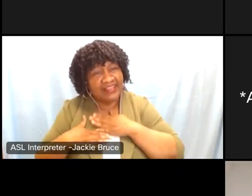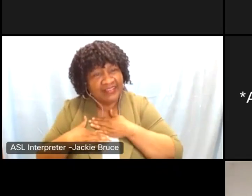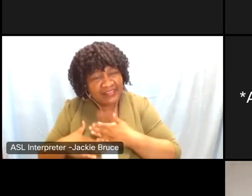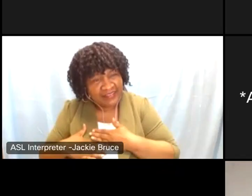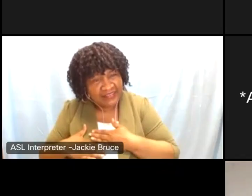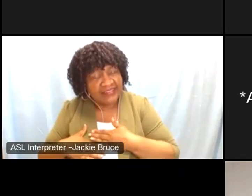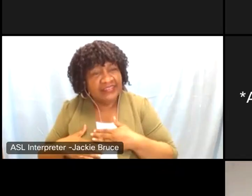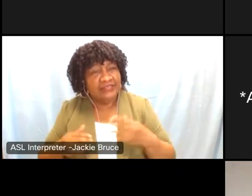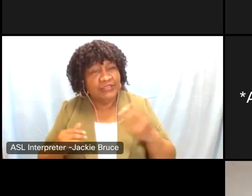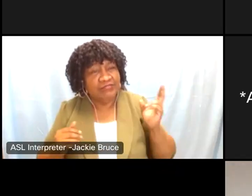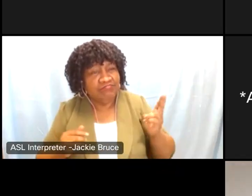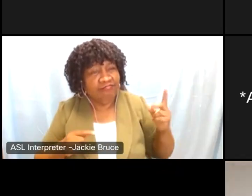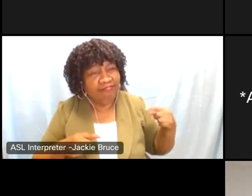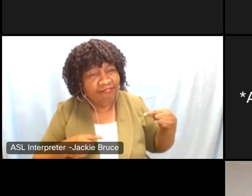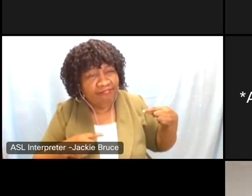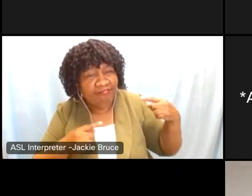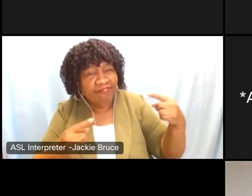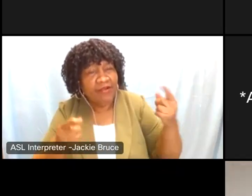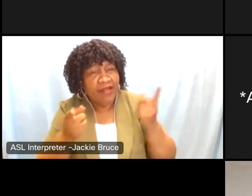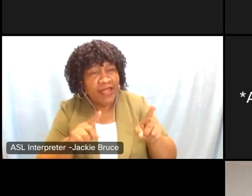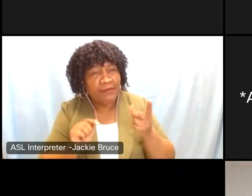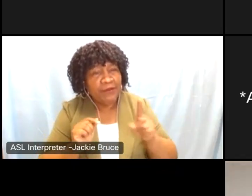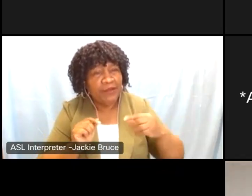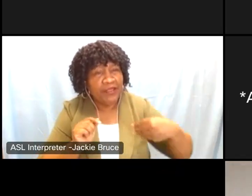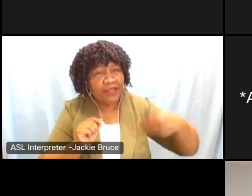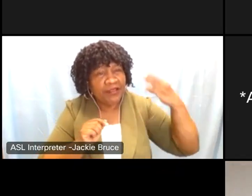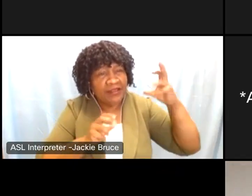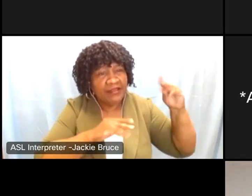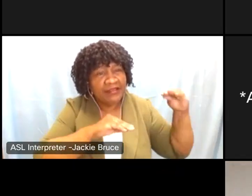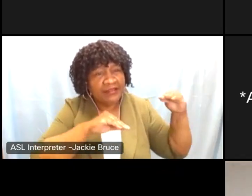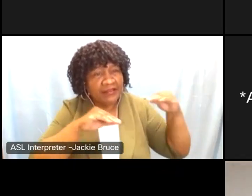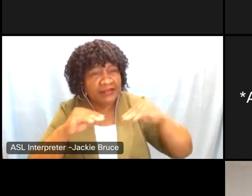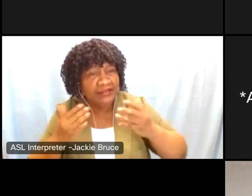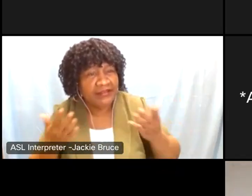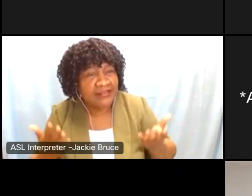history of colonization and the ways in which